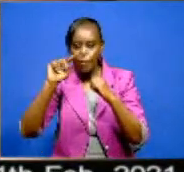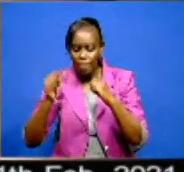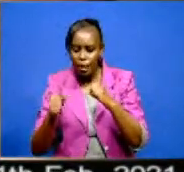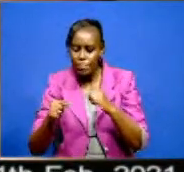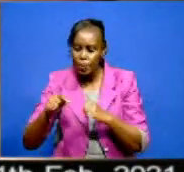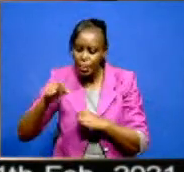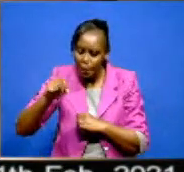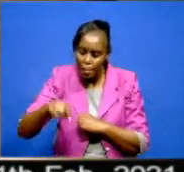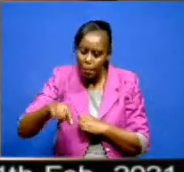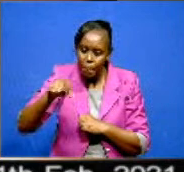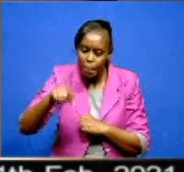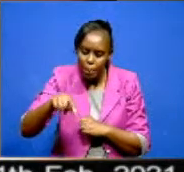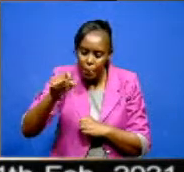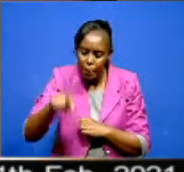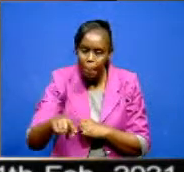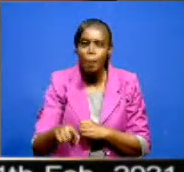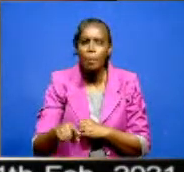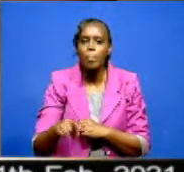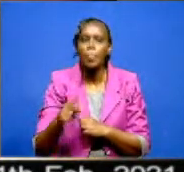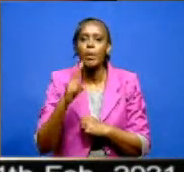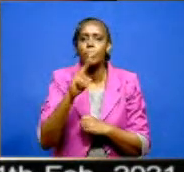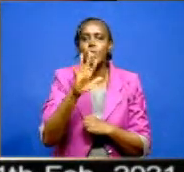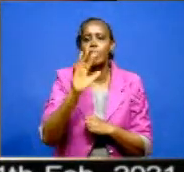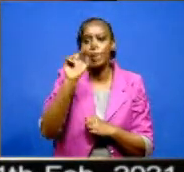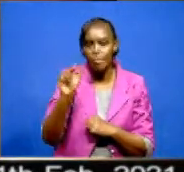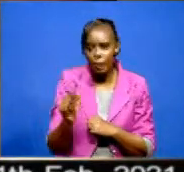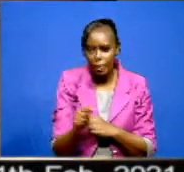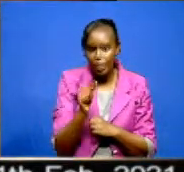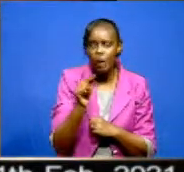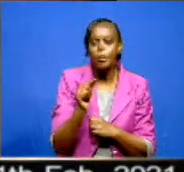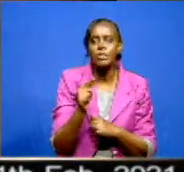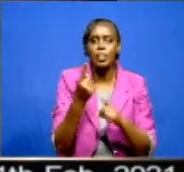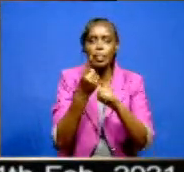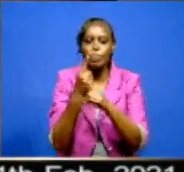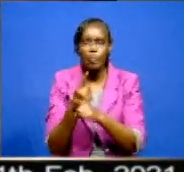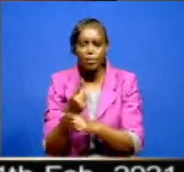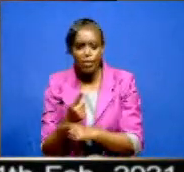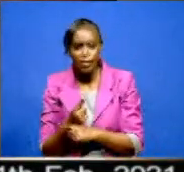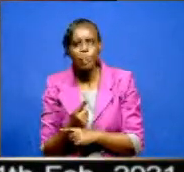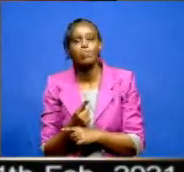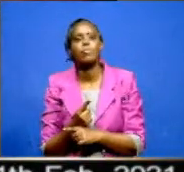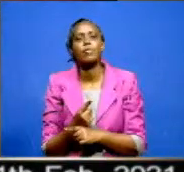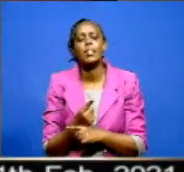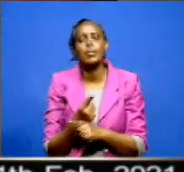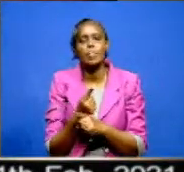plants species, over 25,000 insect species, and over